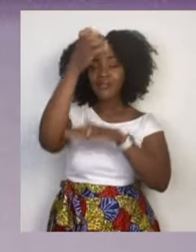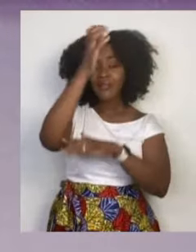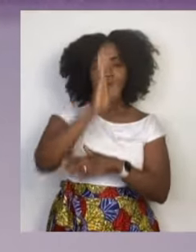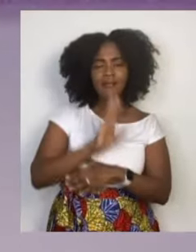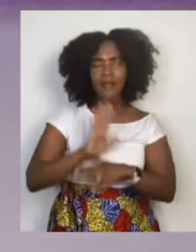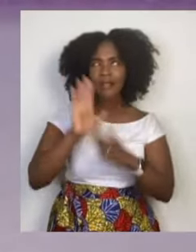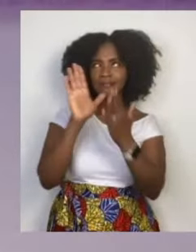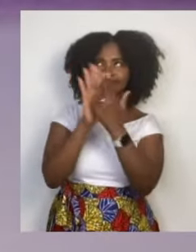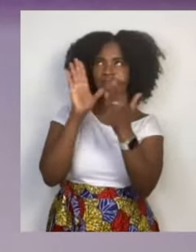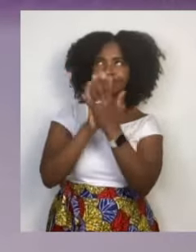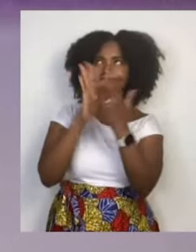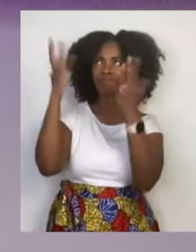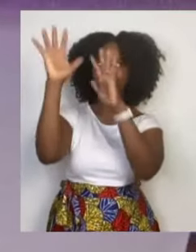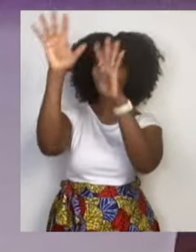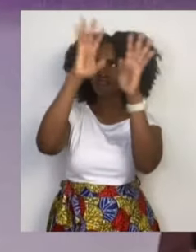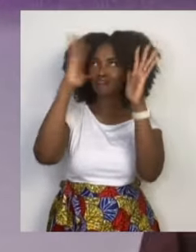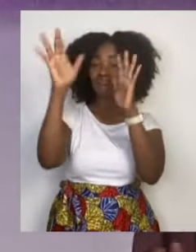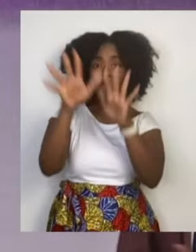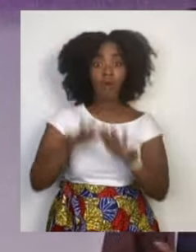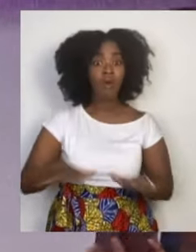house.